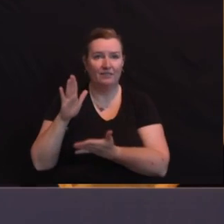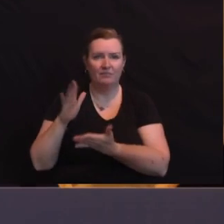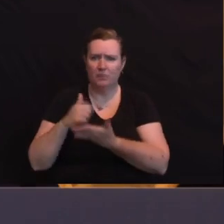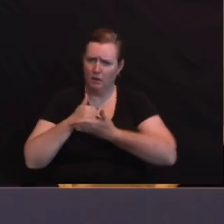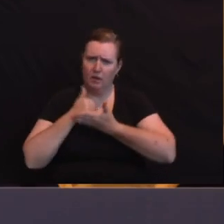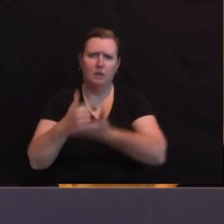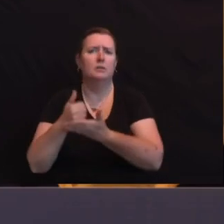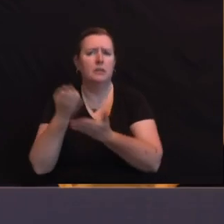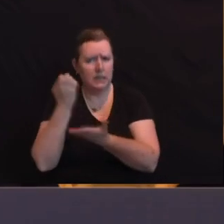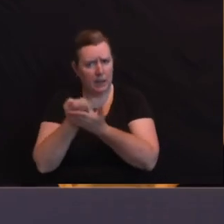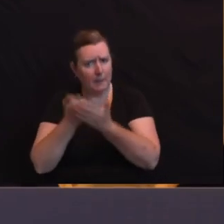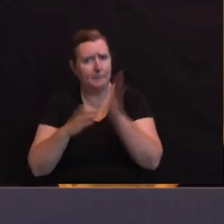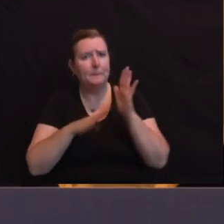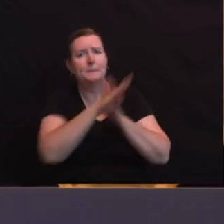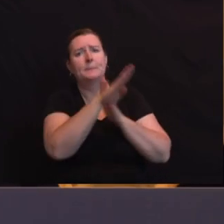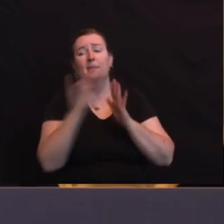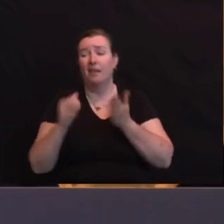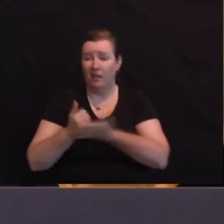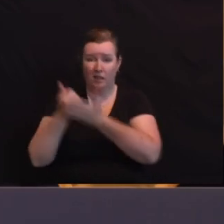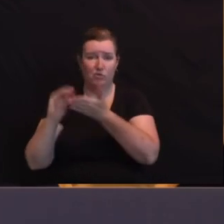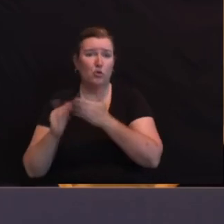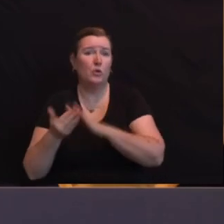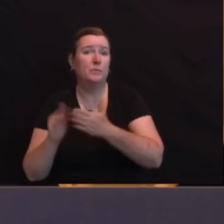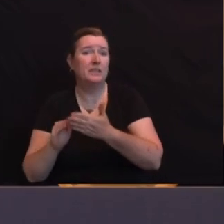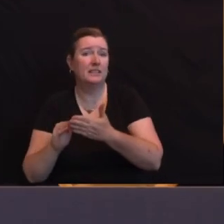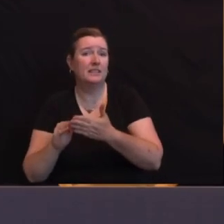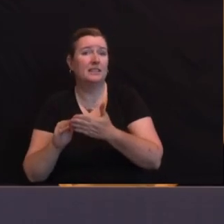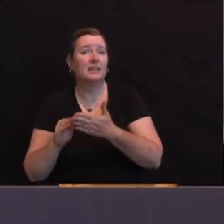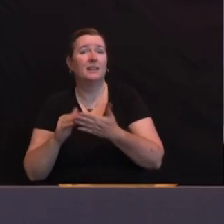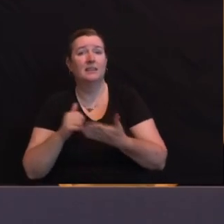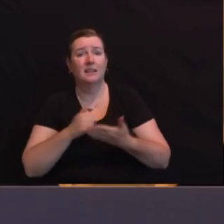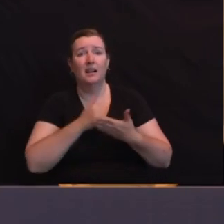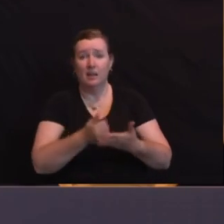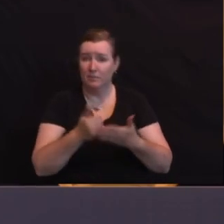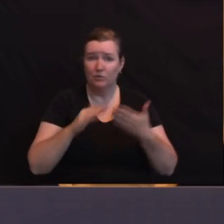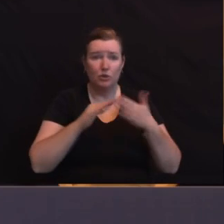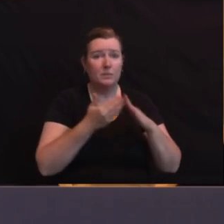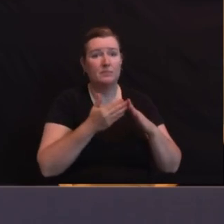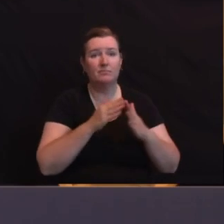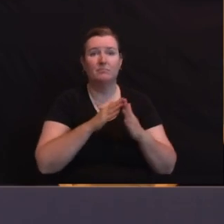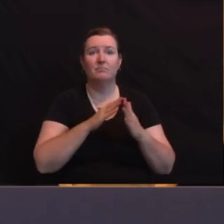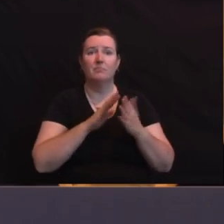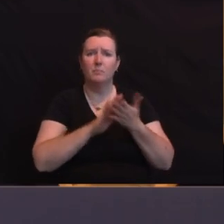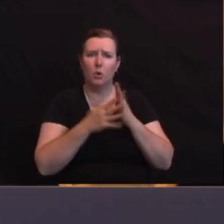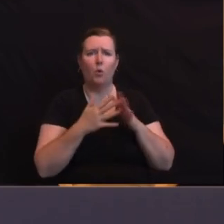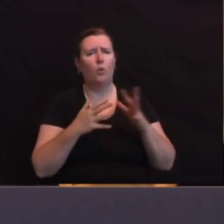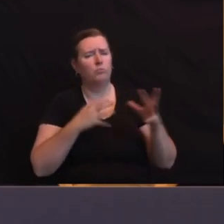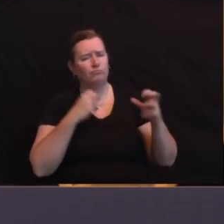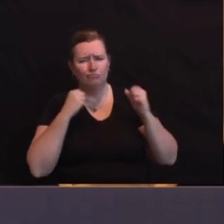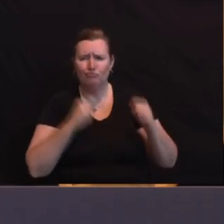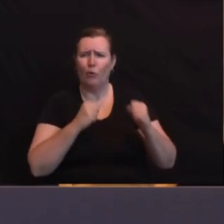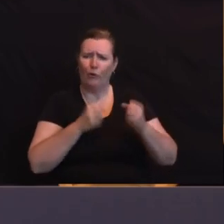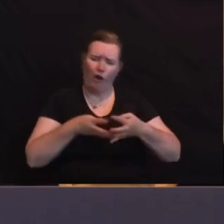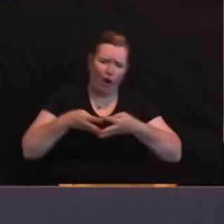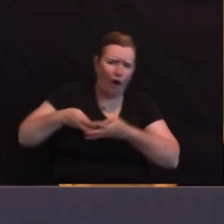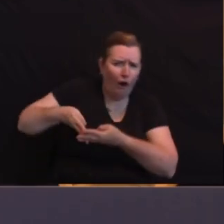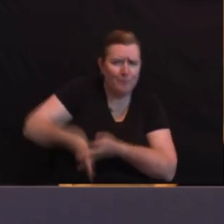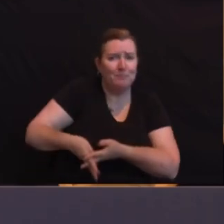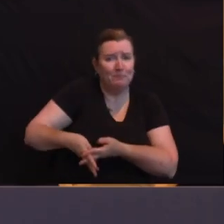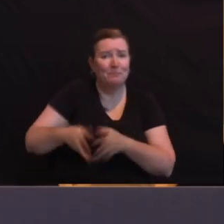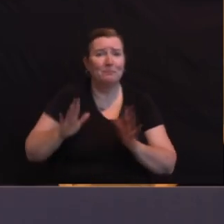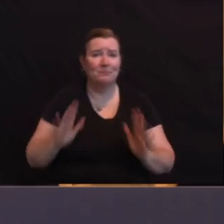and higher ed, but it puts roots into the community. And that's exactly what we need in a lot of places right now in New